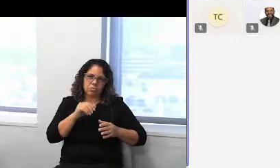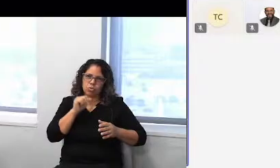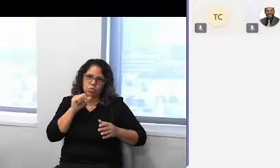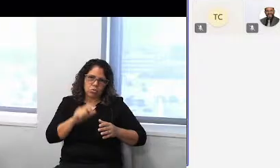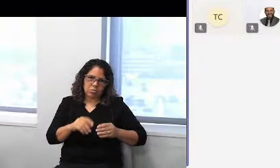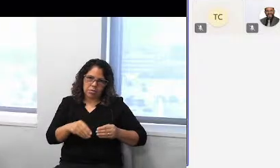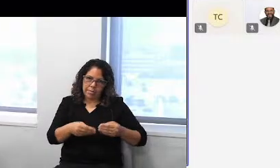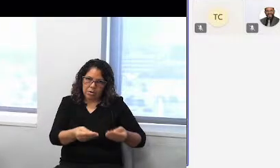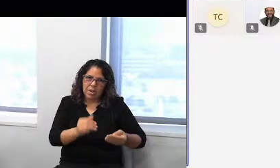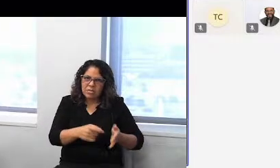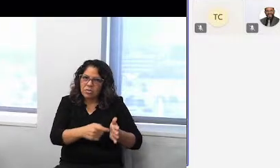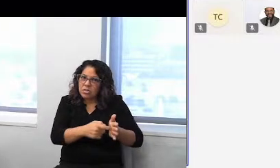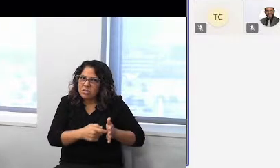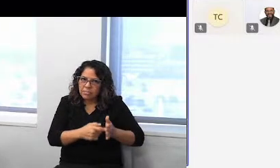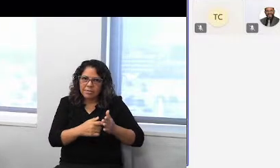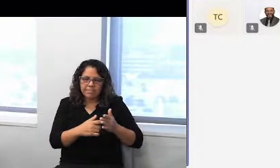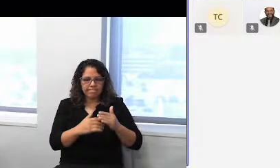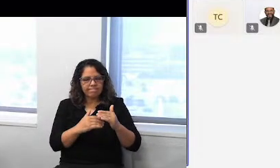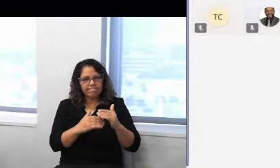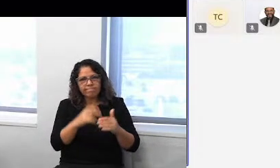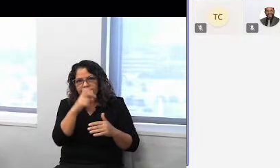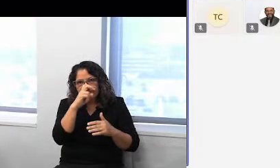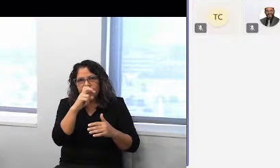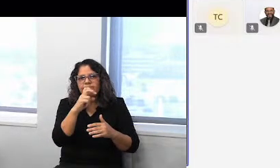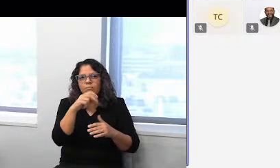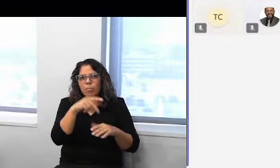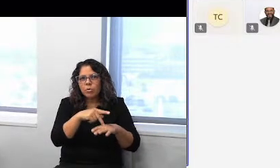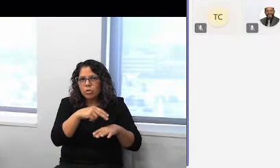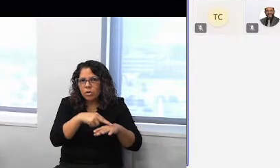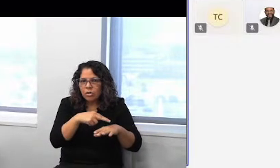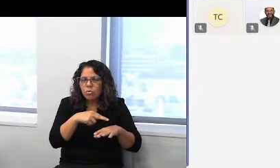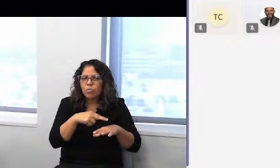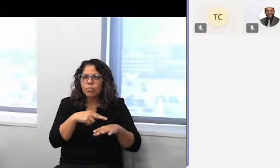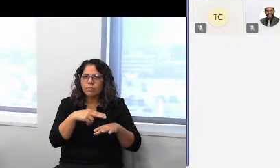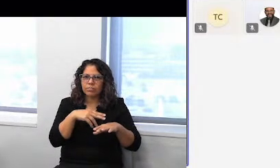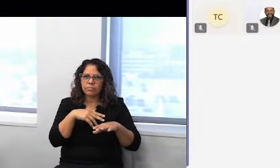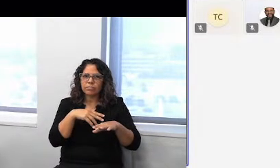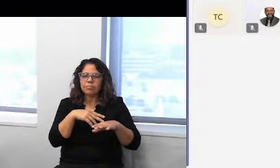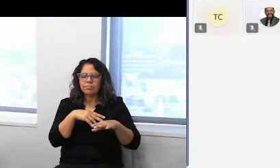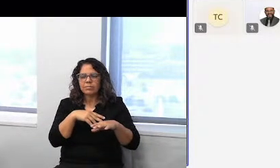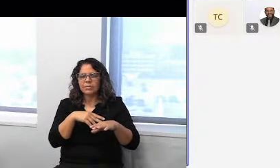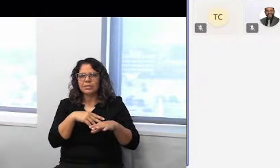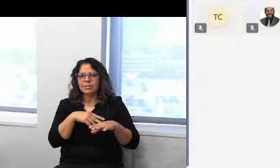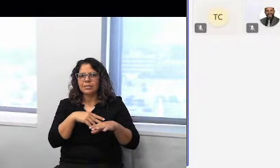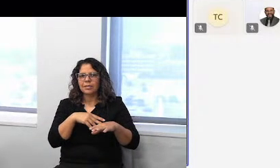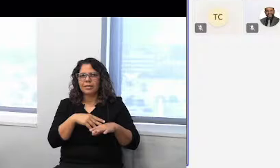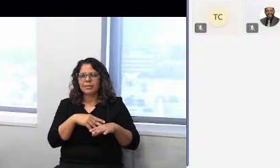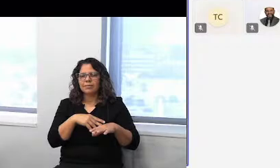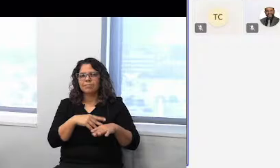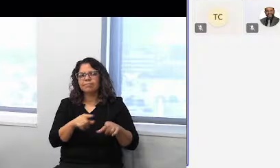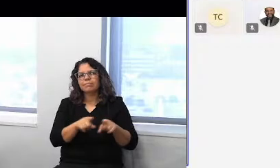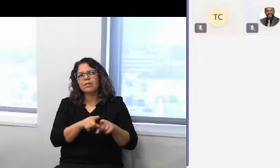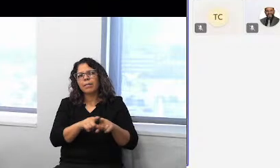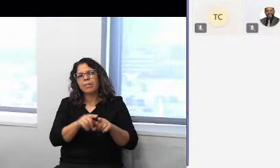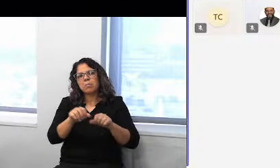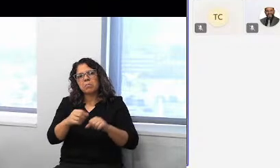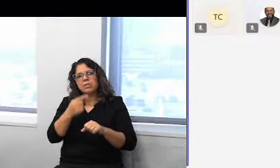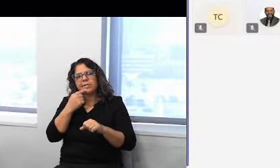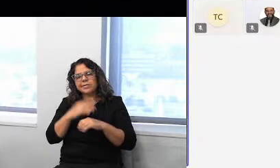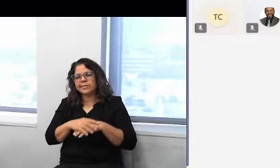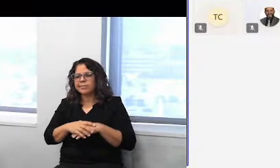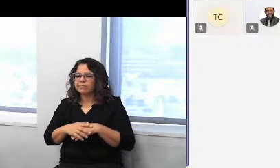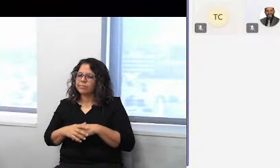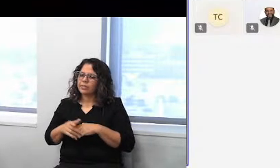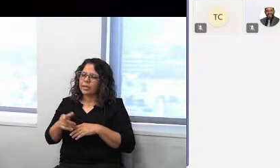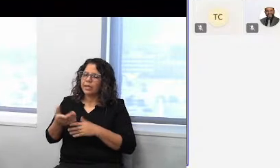Rico, is it fair to say that the prices we may get in procurement processes